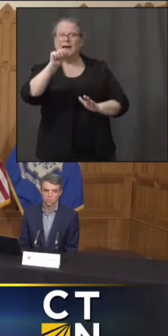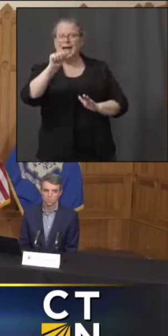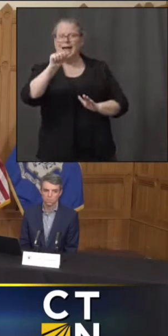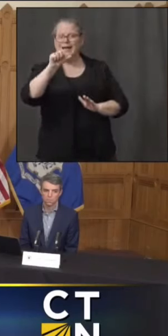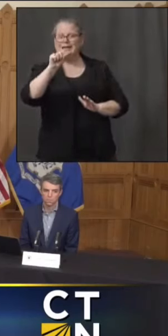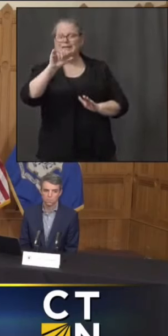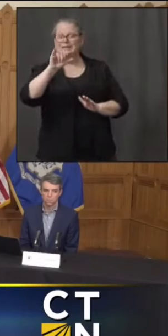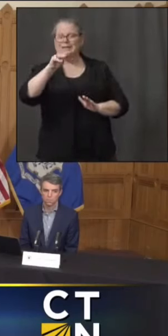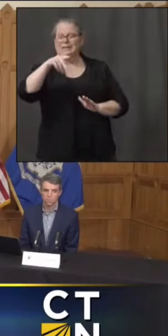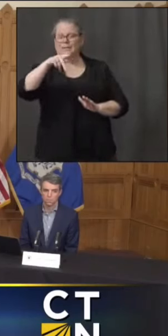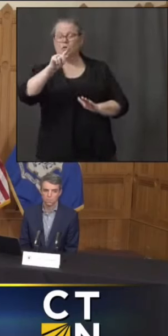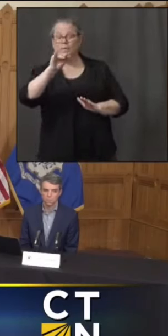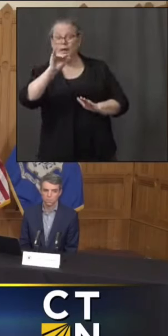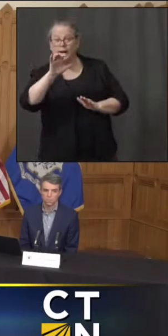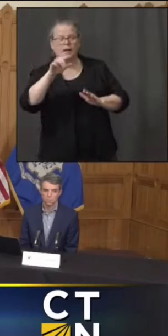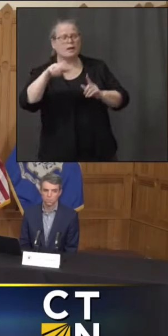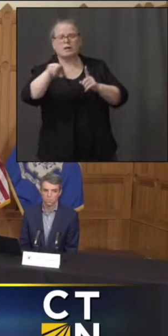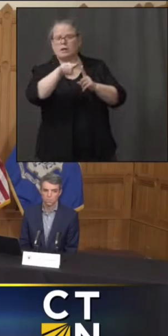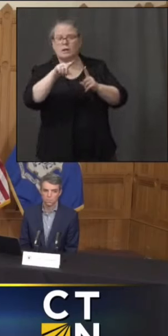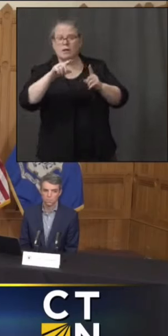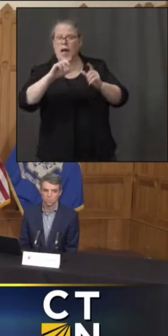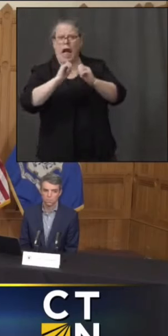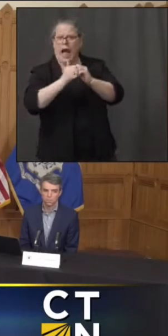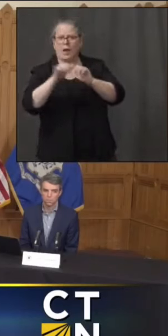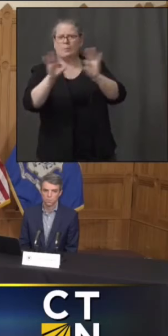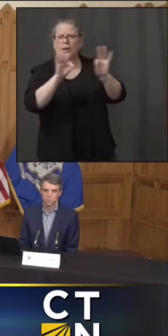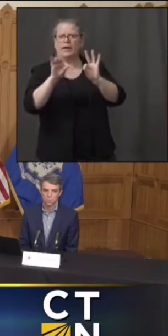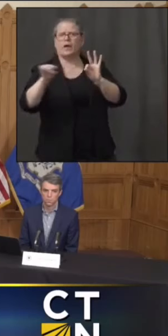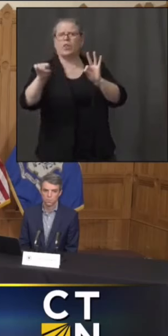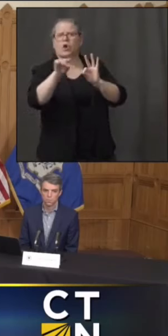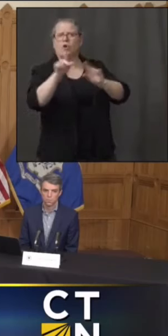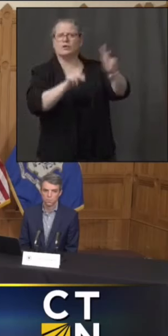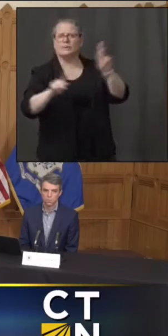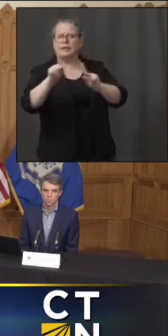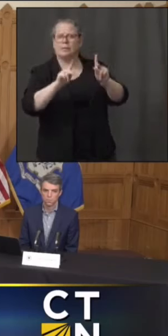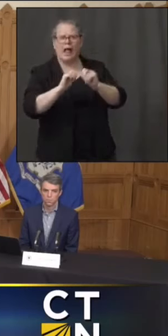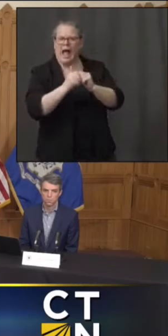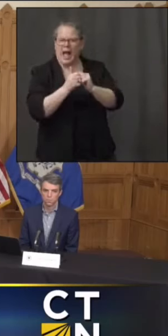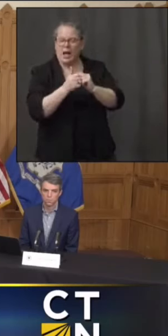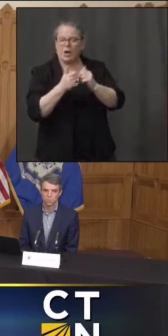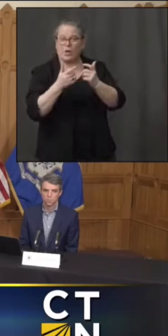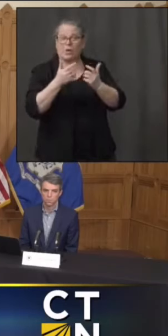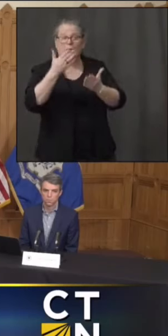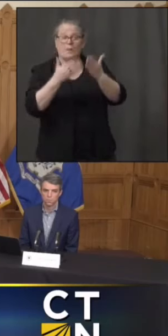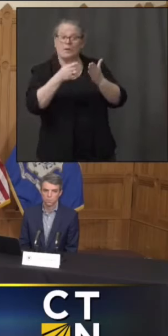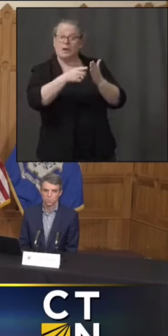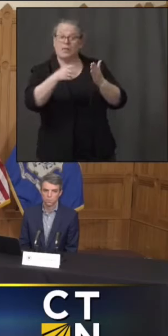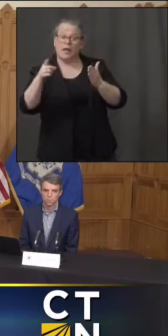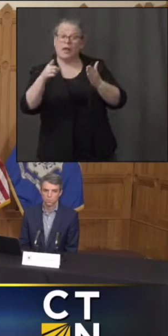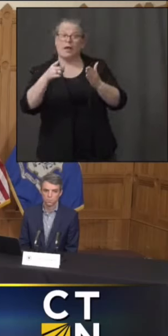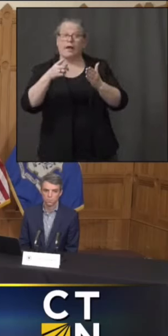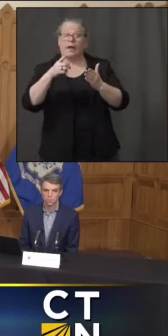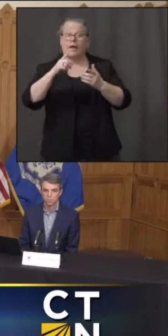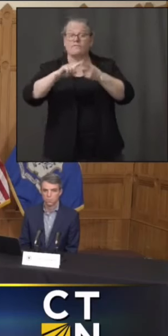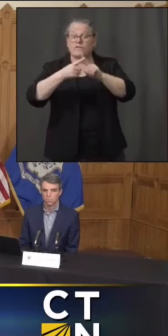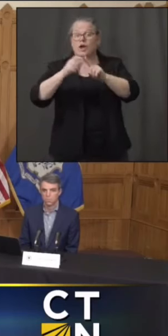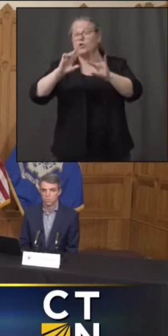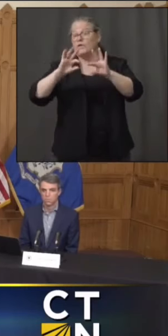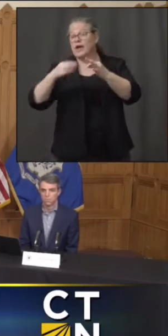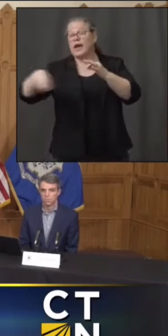been exposed? Is that how asymptomatic people will be asked to undergo a